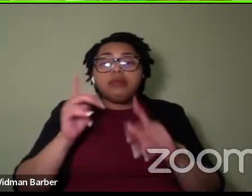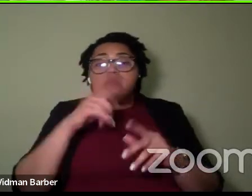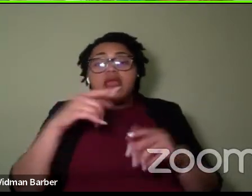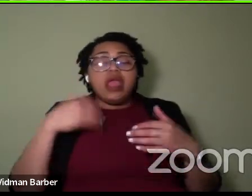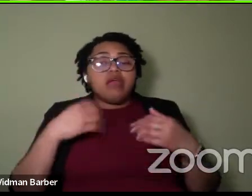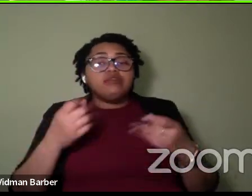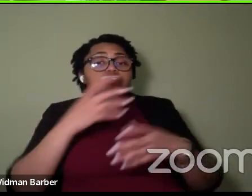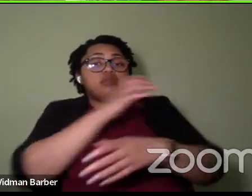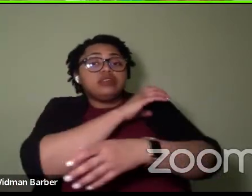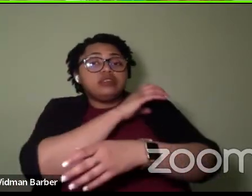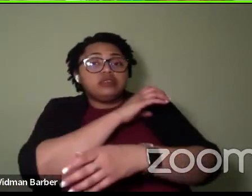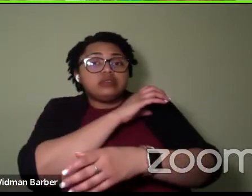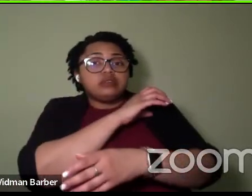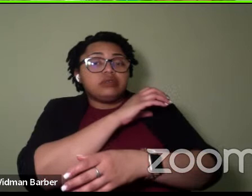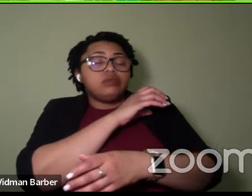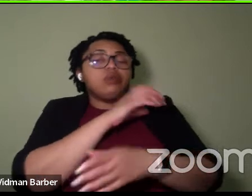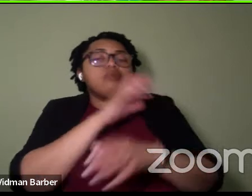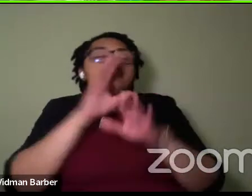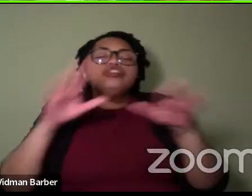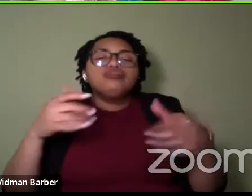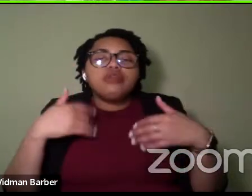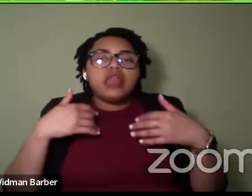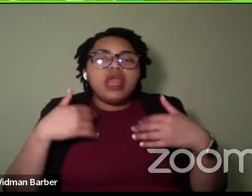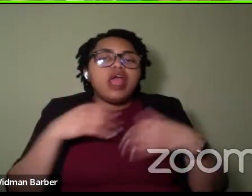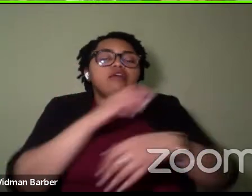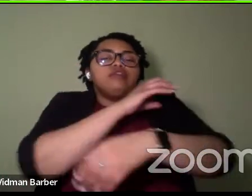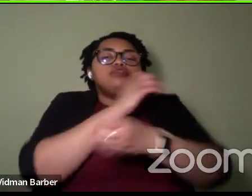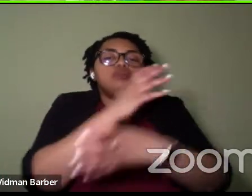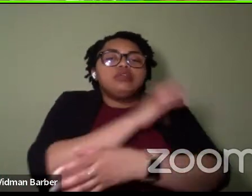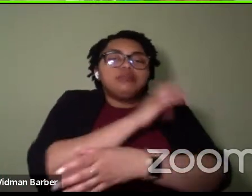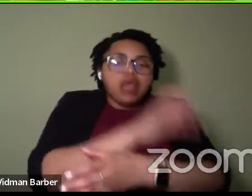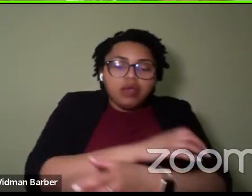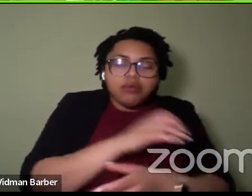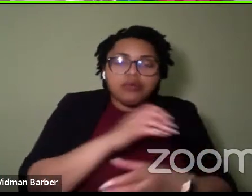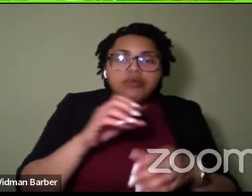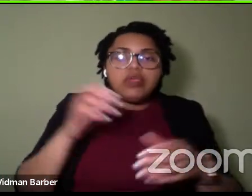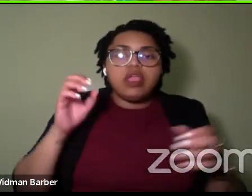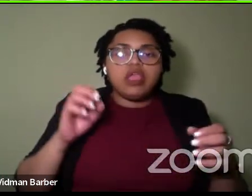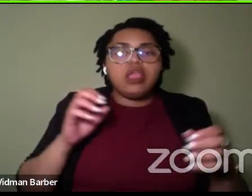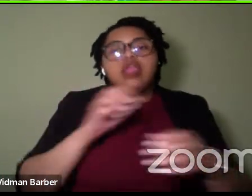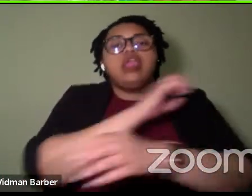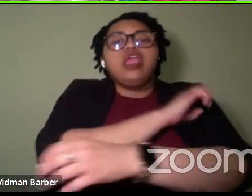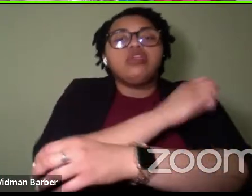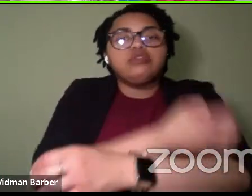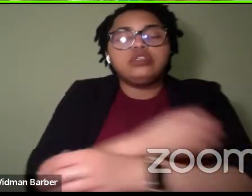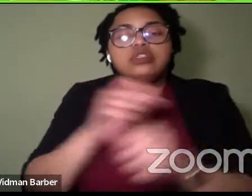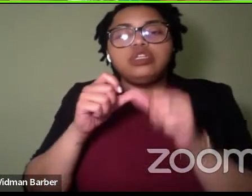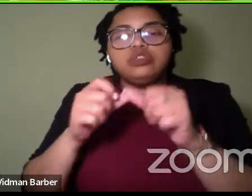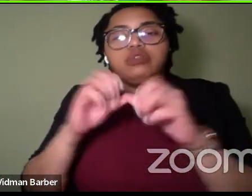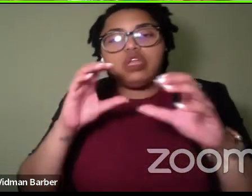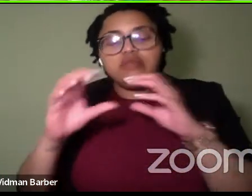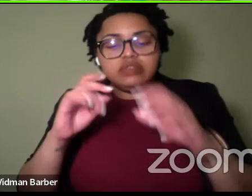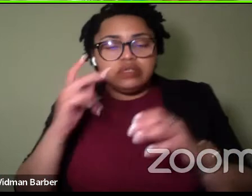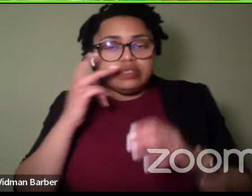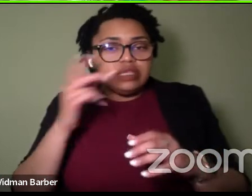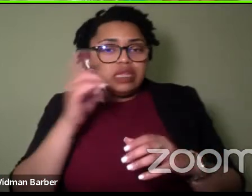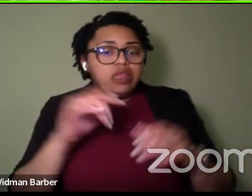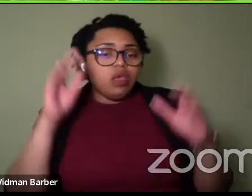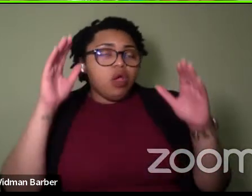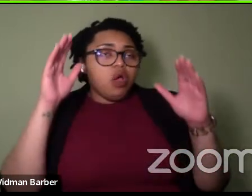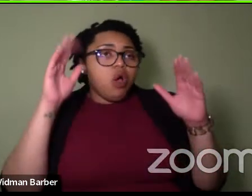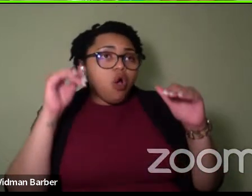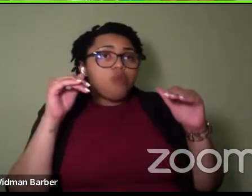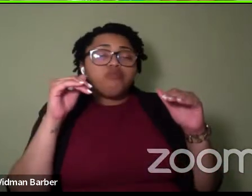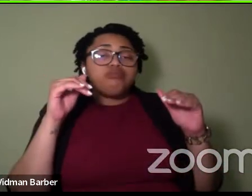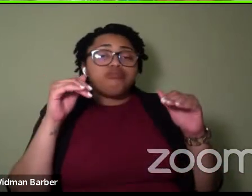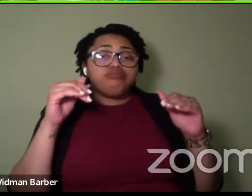much energy to continue these conversations, like, seeing how they're hopeful because, they're looking up to what we're doing and what we have